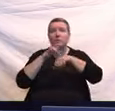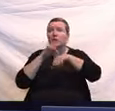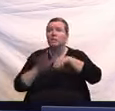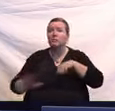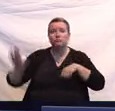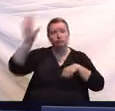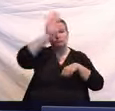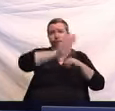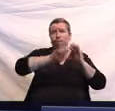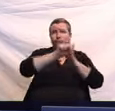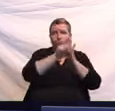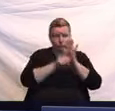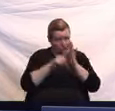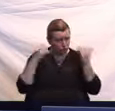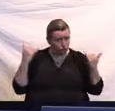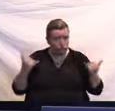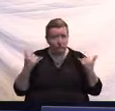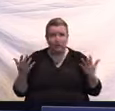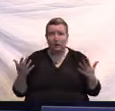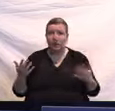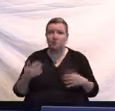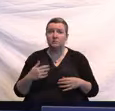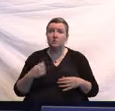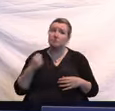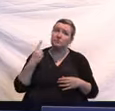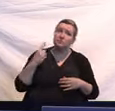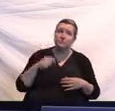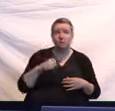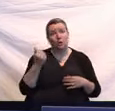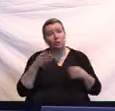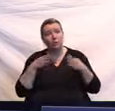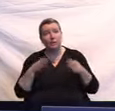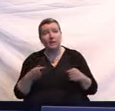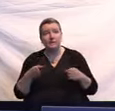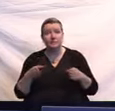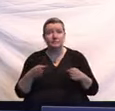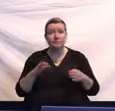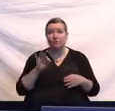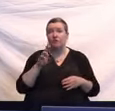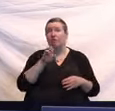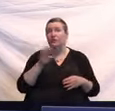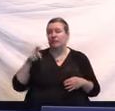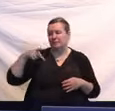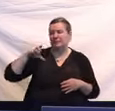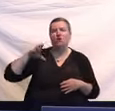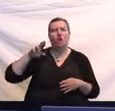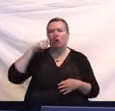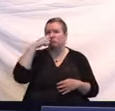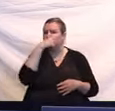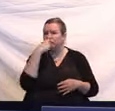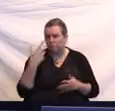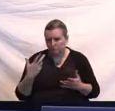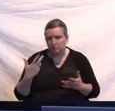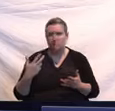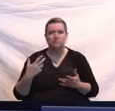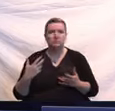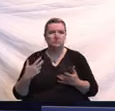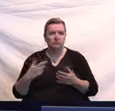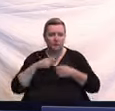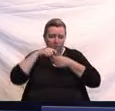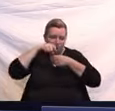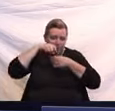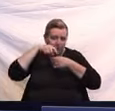state. As an alternative, this free PCR test provides increased accessibility to